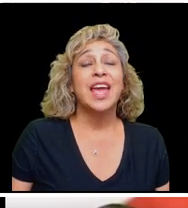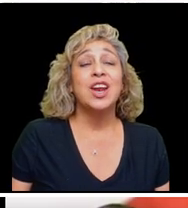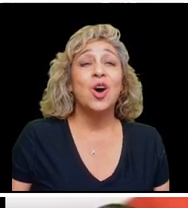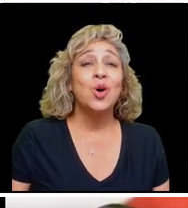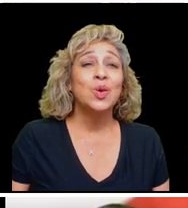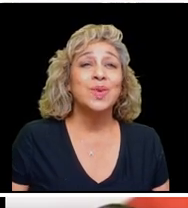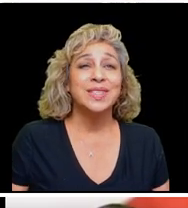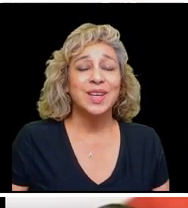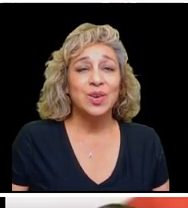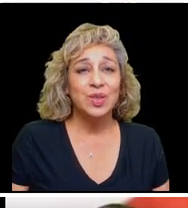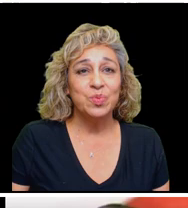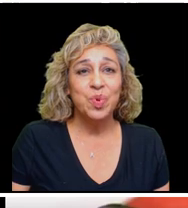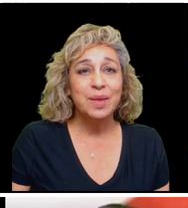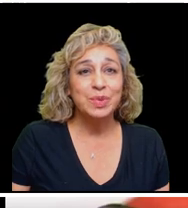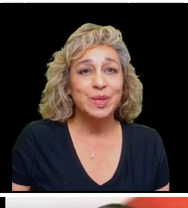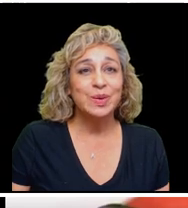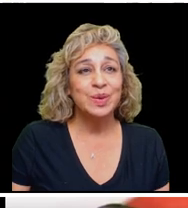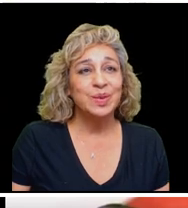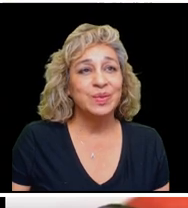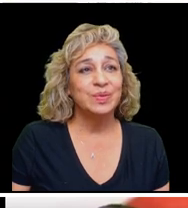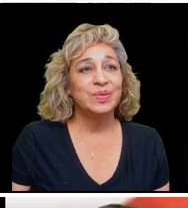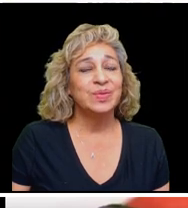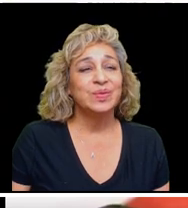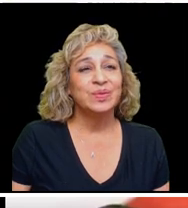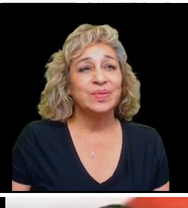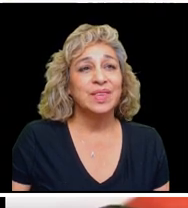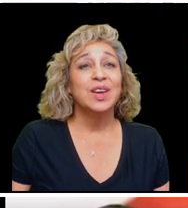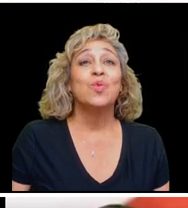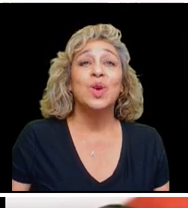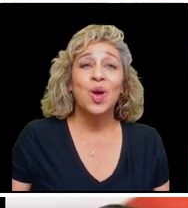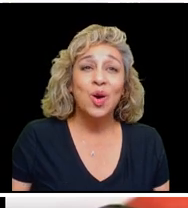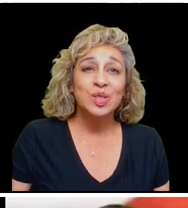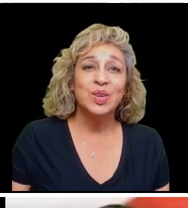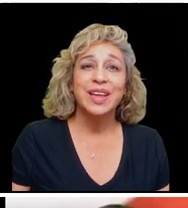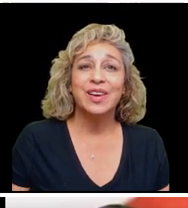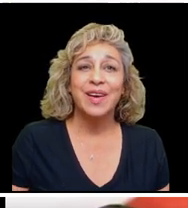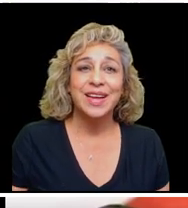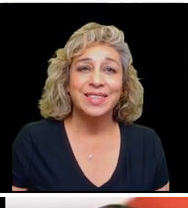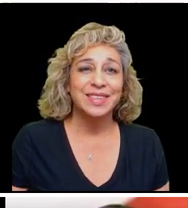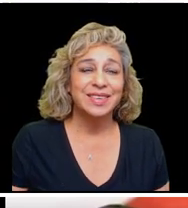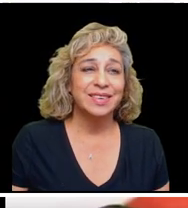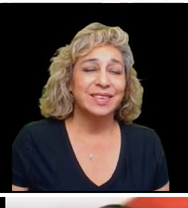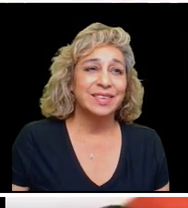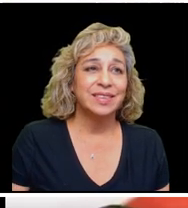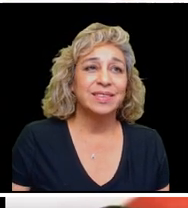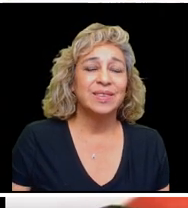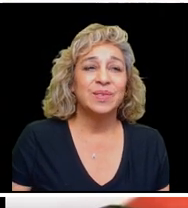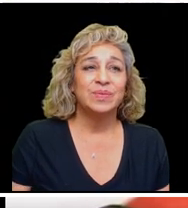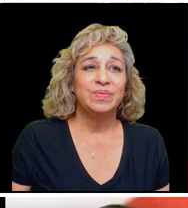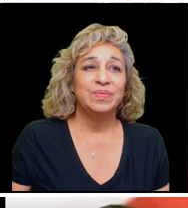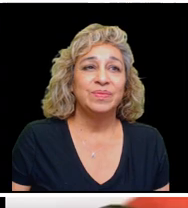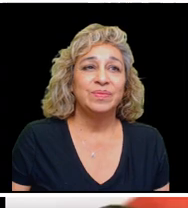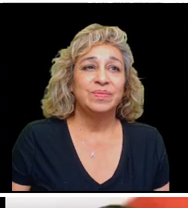all the ones that go to prep school will also get a grant